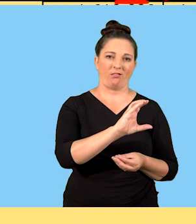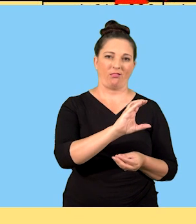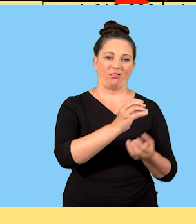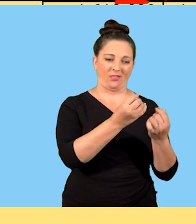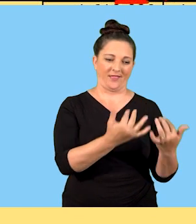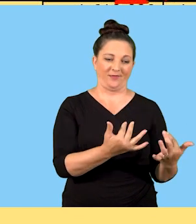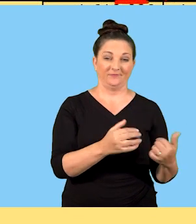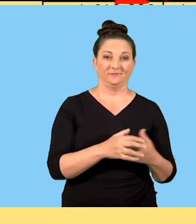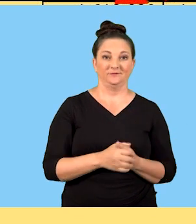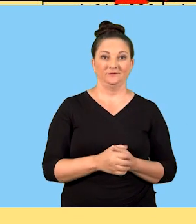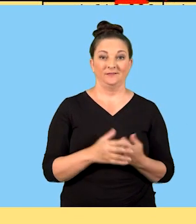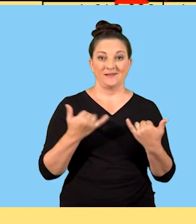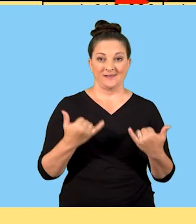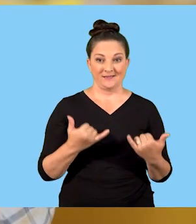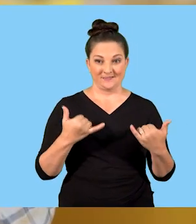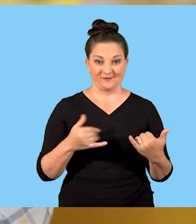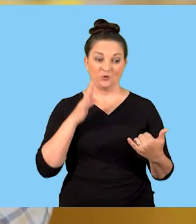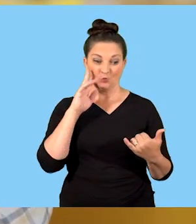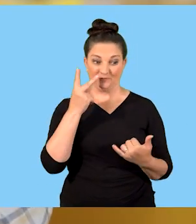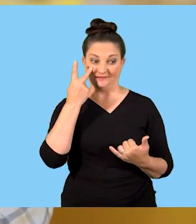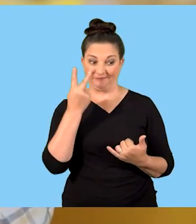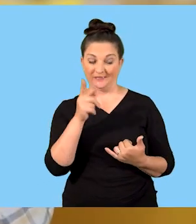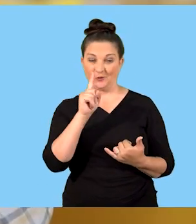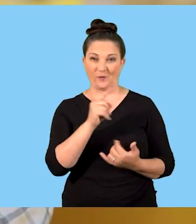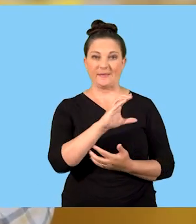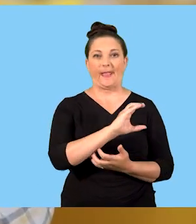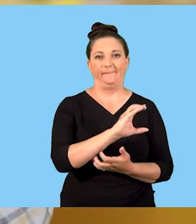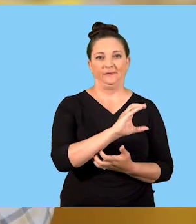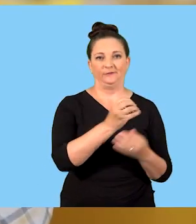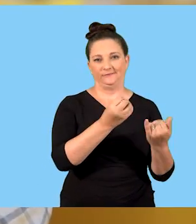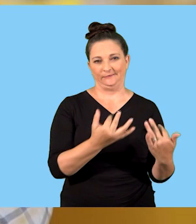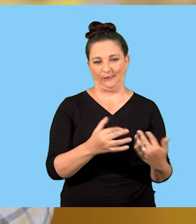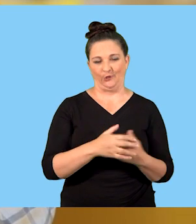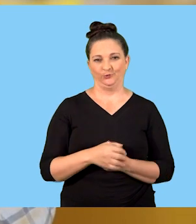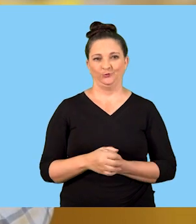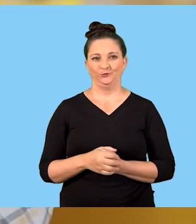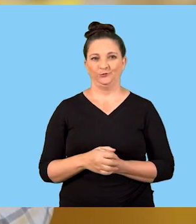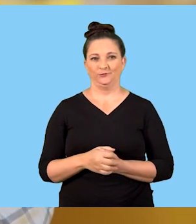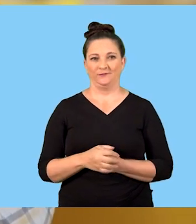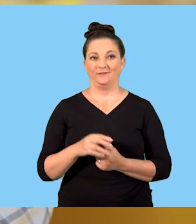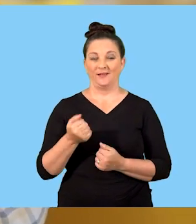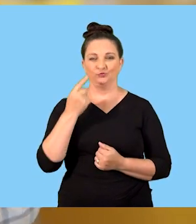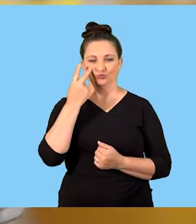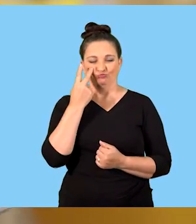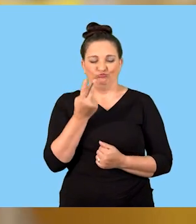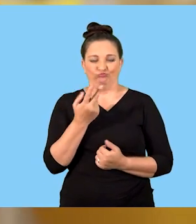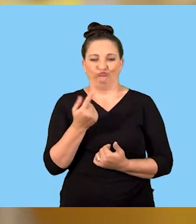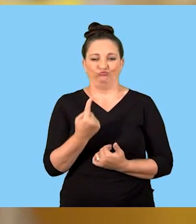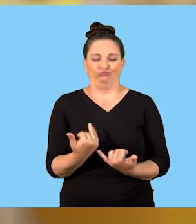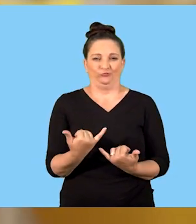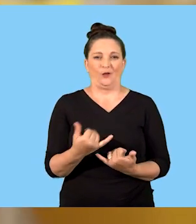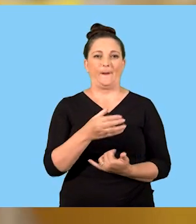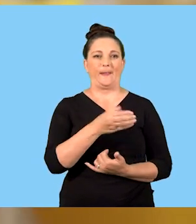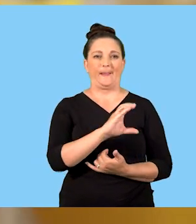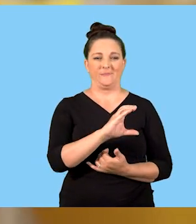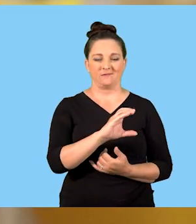account. That means from here now, we're going to look at the capital account. Let us go and look at